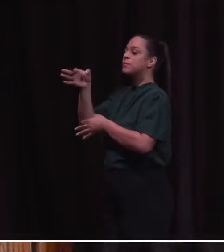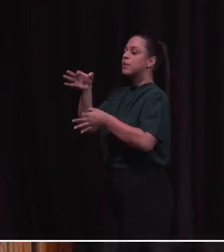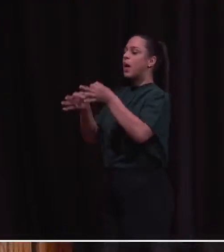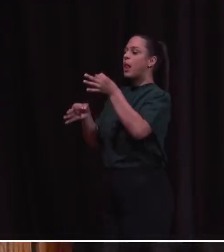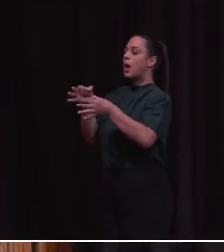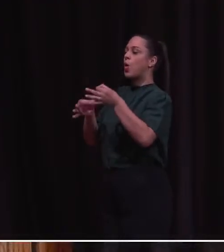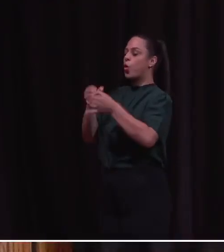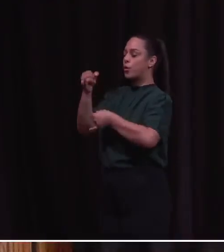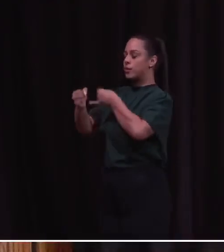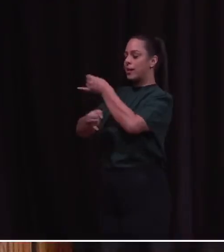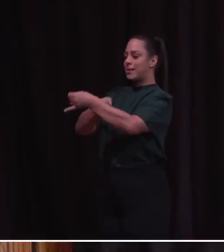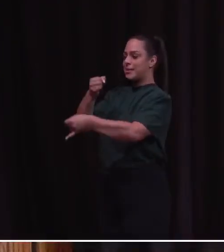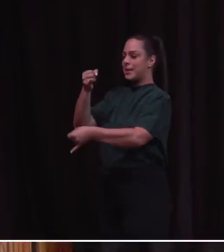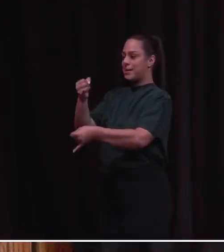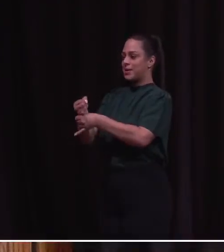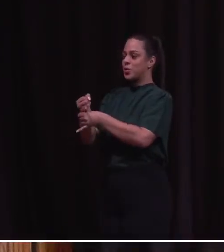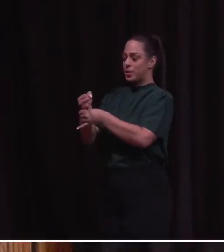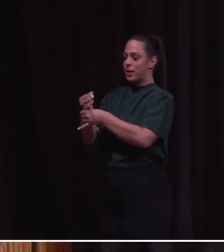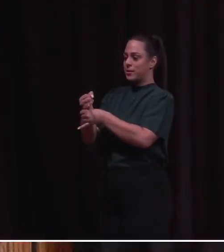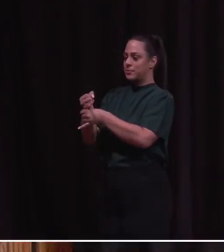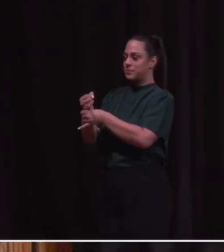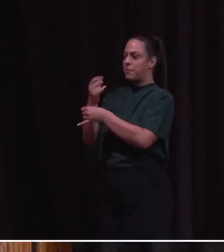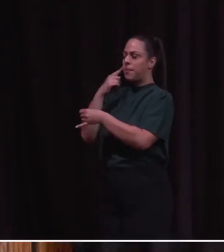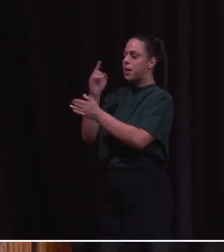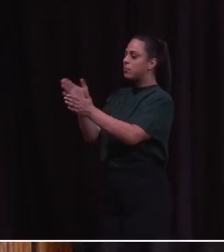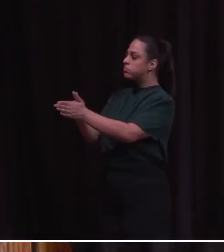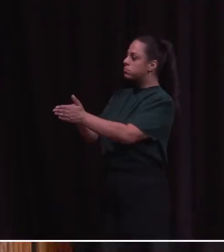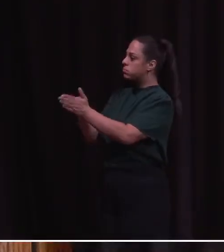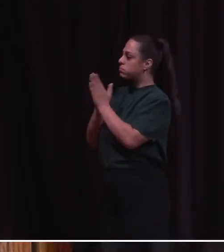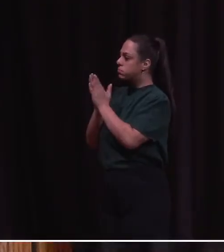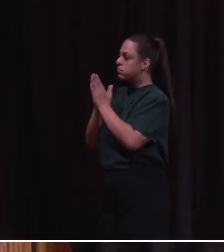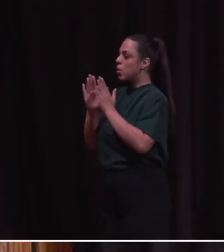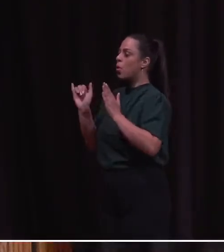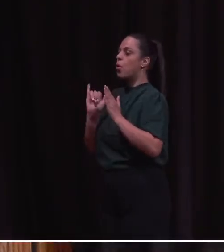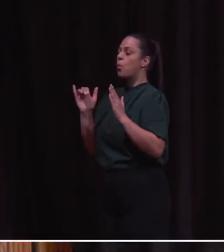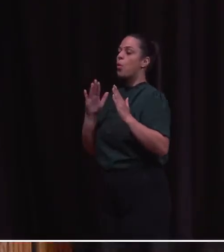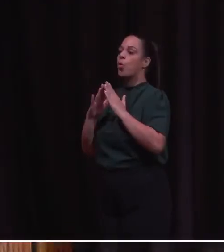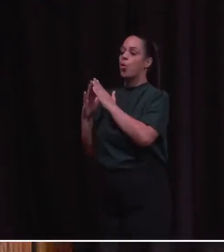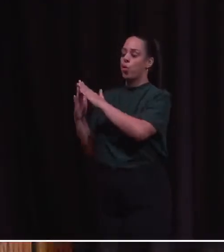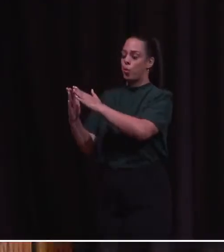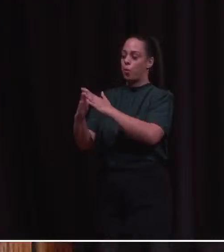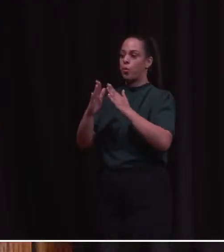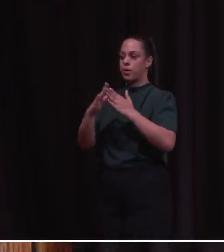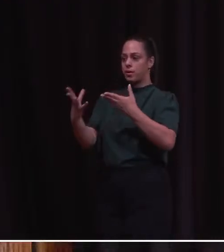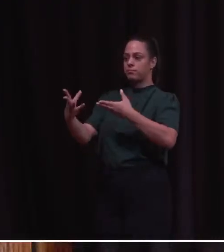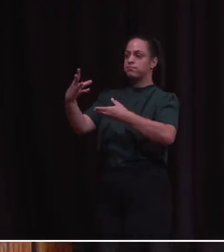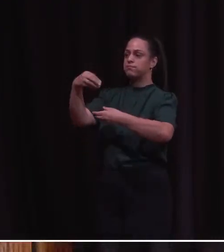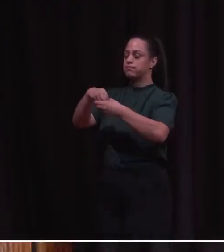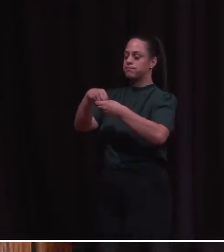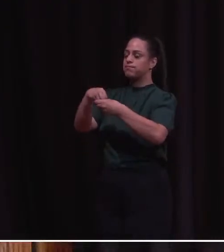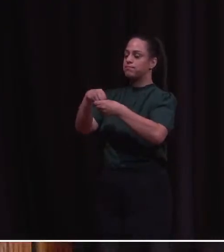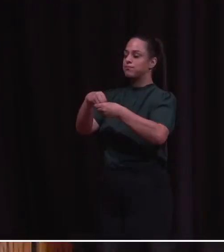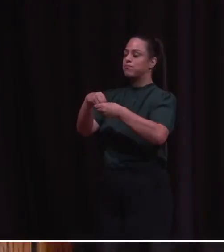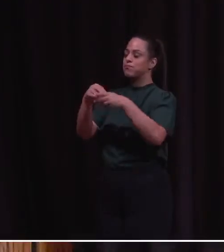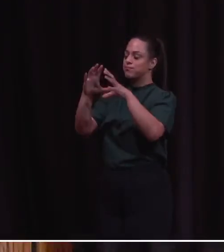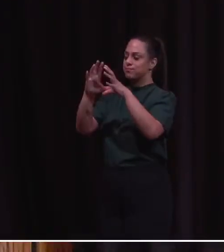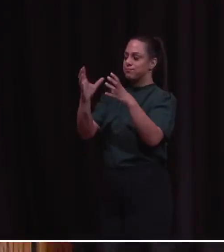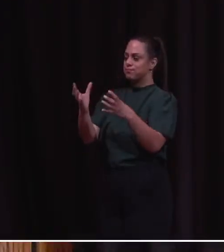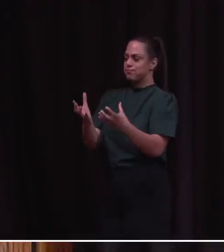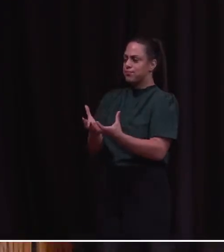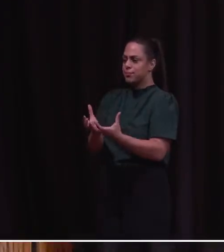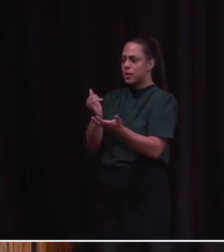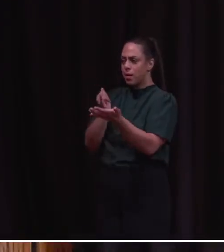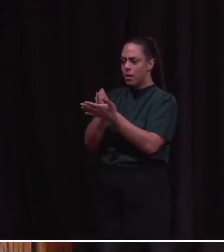as a global community to examine what was going on in Israel. I'm glad they were able to do that, and it was taken